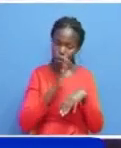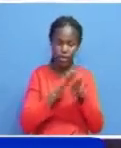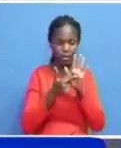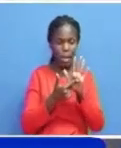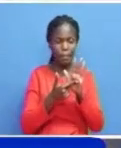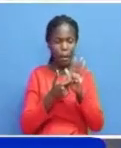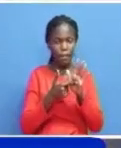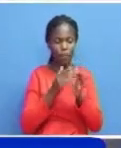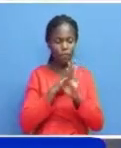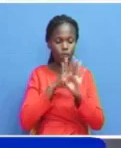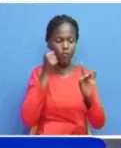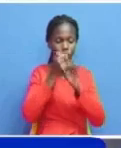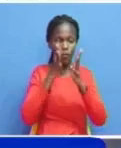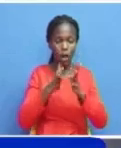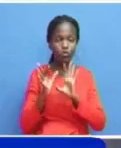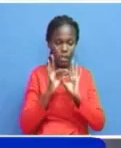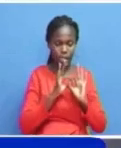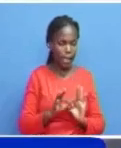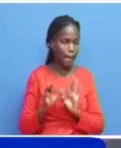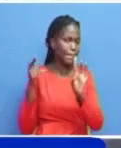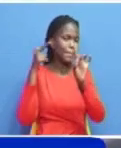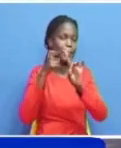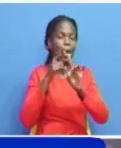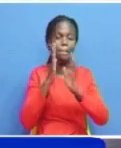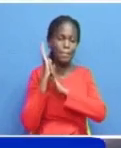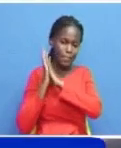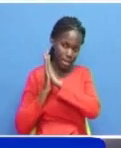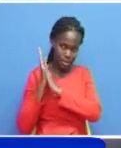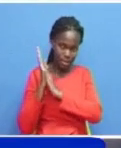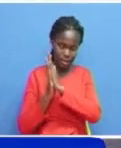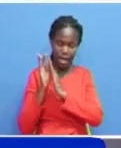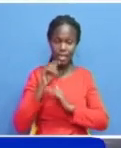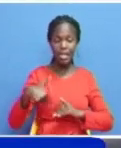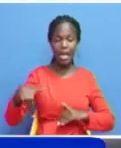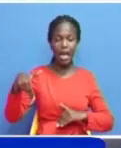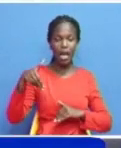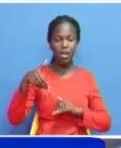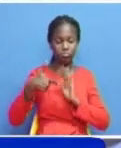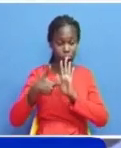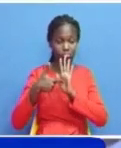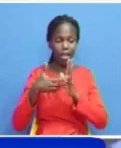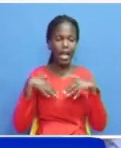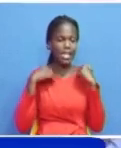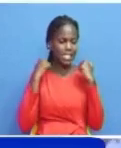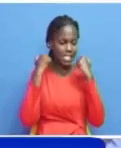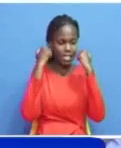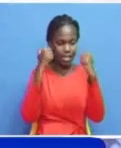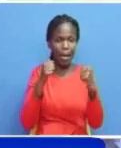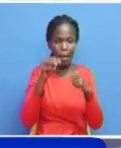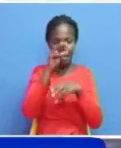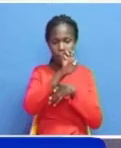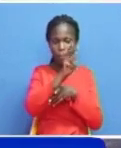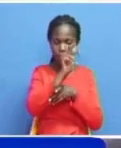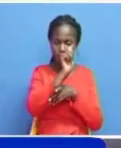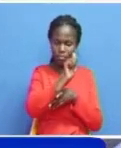Kenya. This unity of purpose motivated the icon of courage, Mekatilili